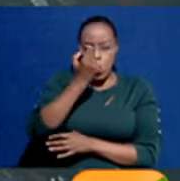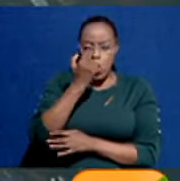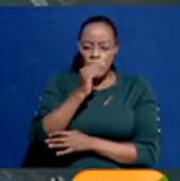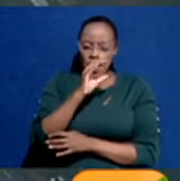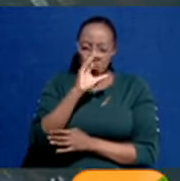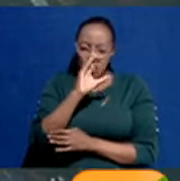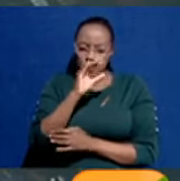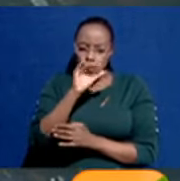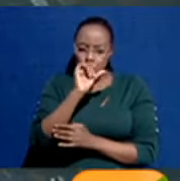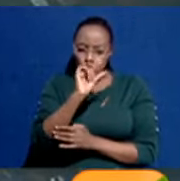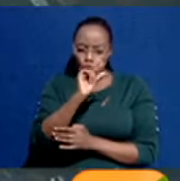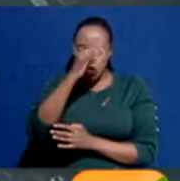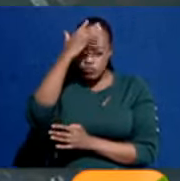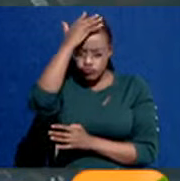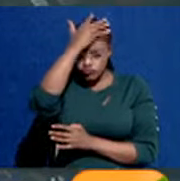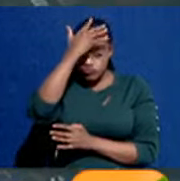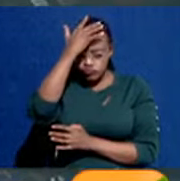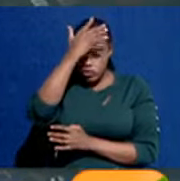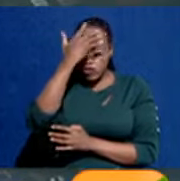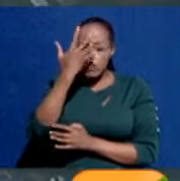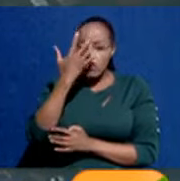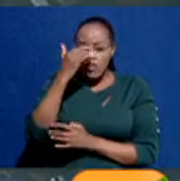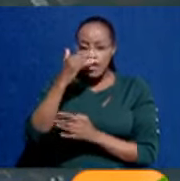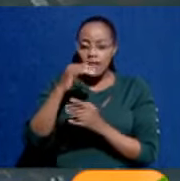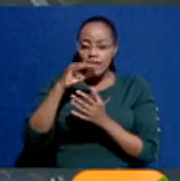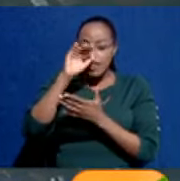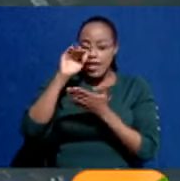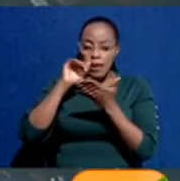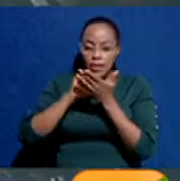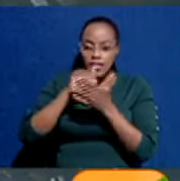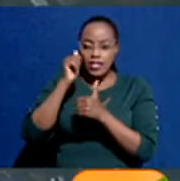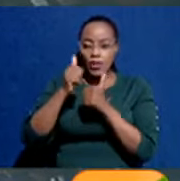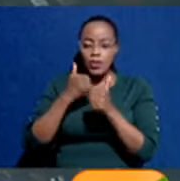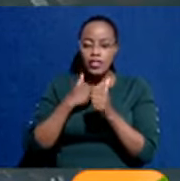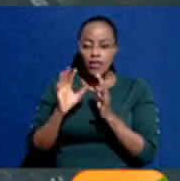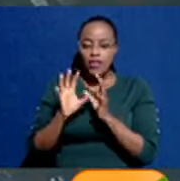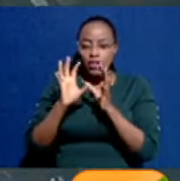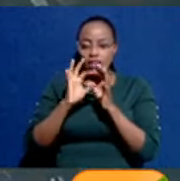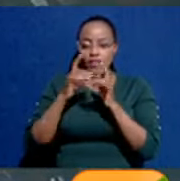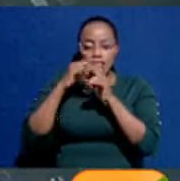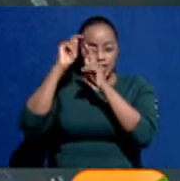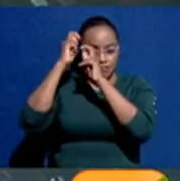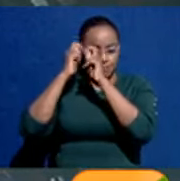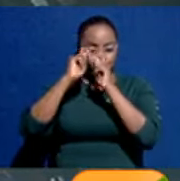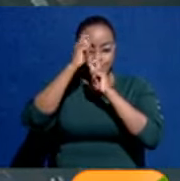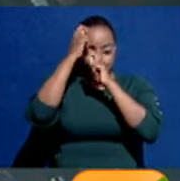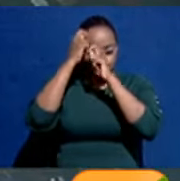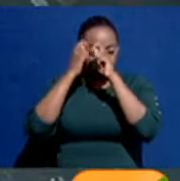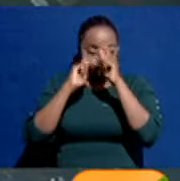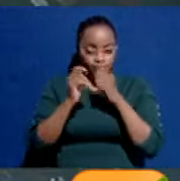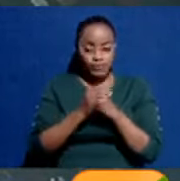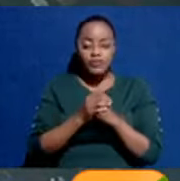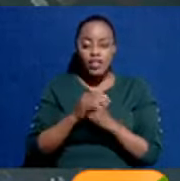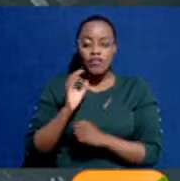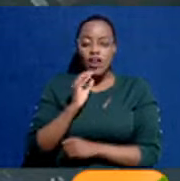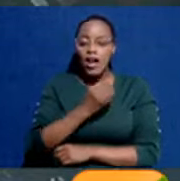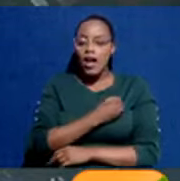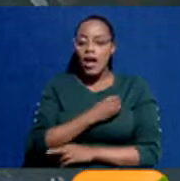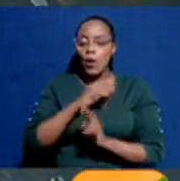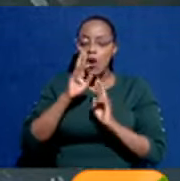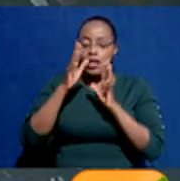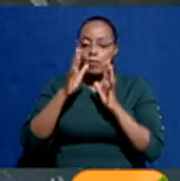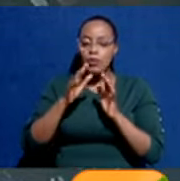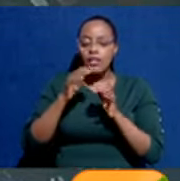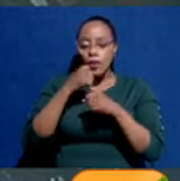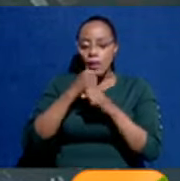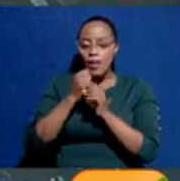small patch of loose hair in the middle to which beads are attached or is braided. Well, Emmanuel Cheboit, who produced this